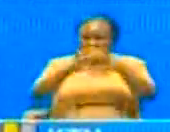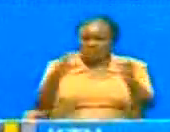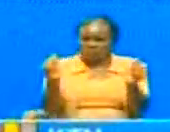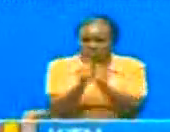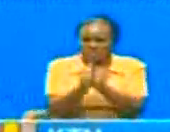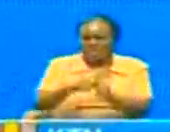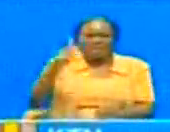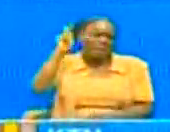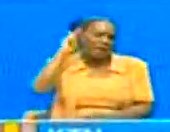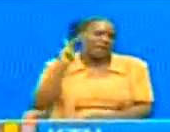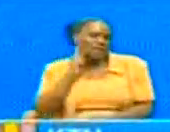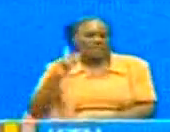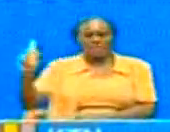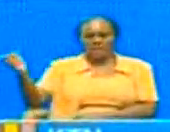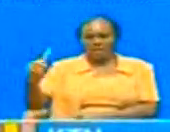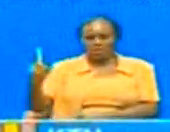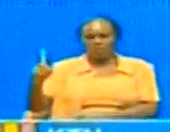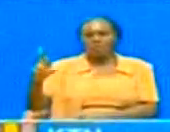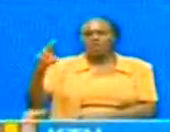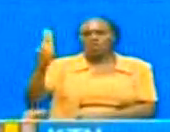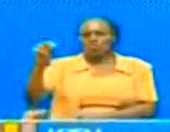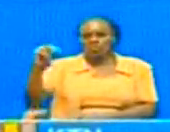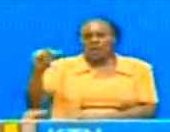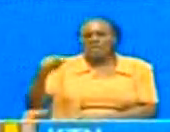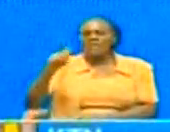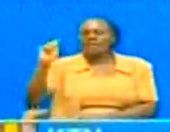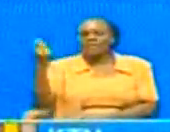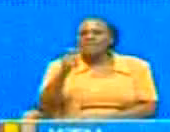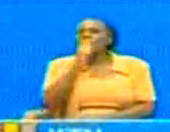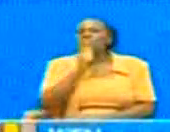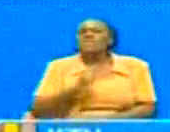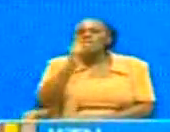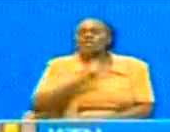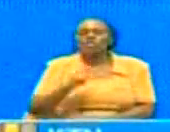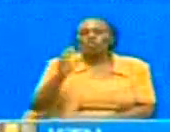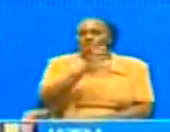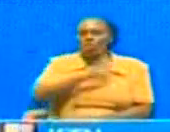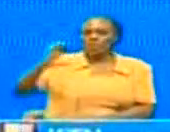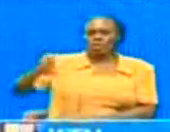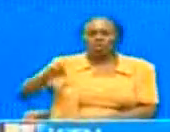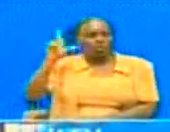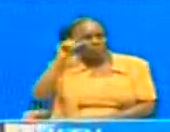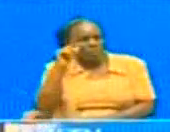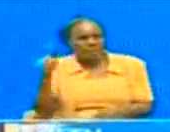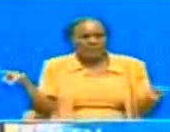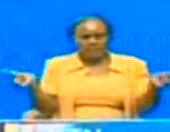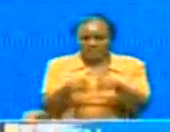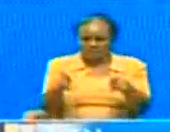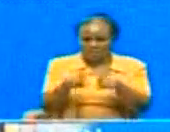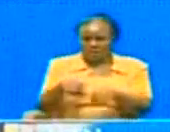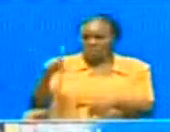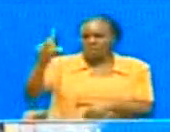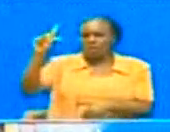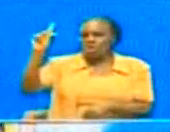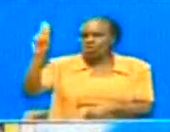in Karen, Nairobi, Rwai, and Kenya Meat Commission land at the coast. Meanwhile, Lugari Member